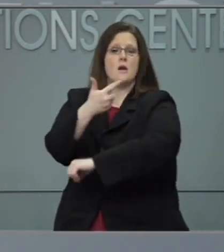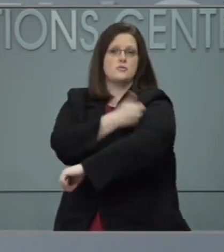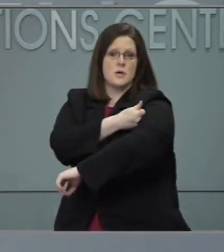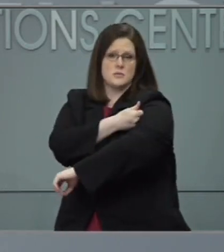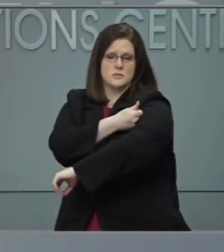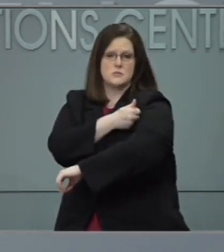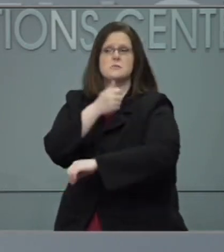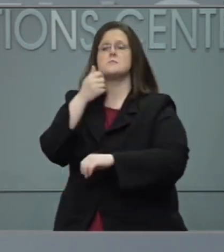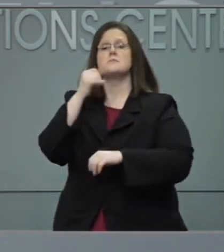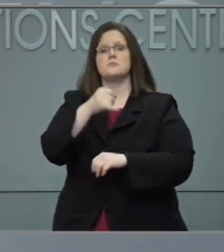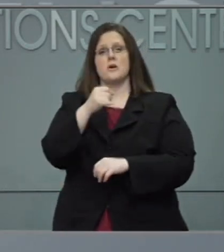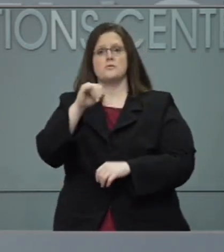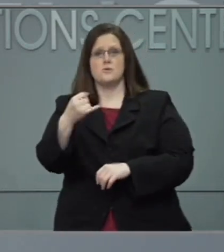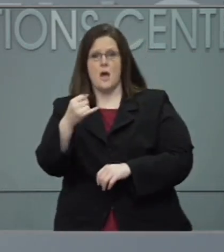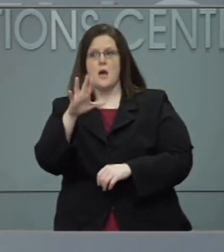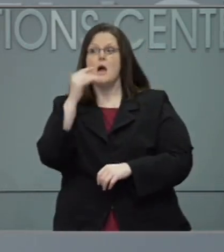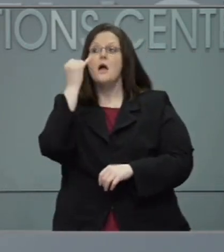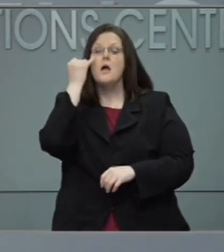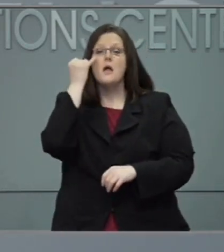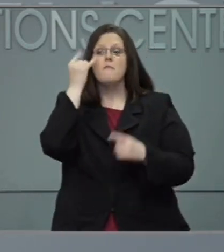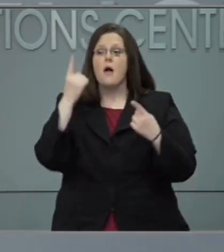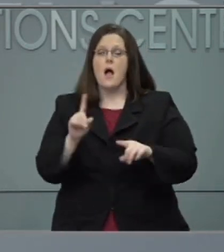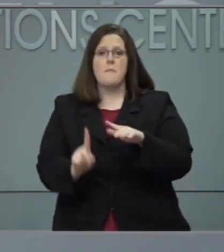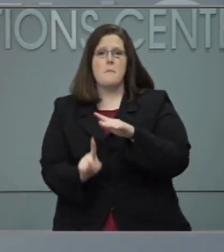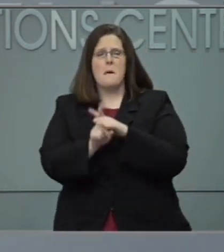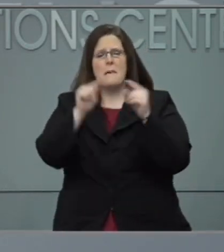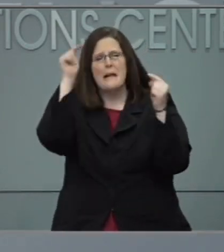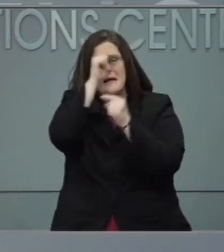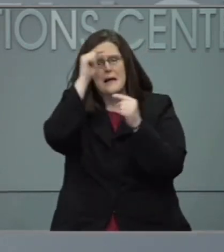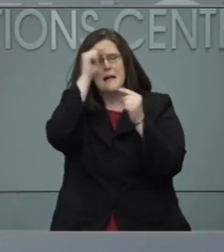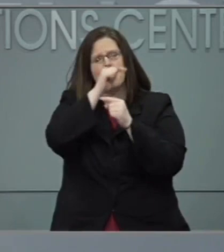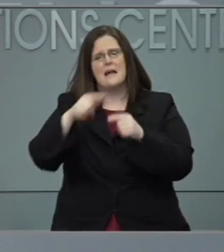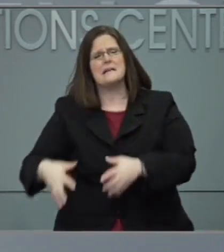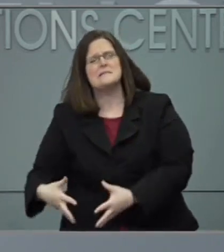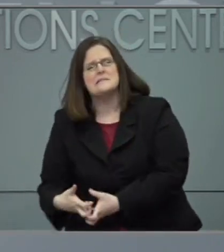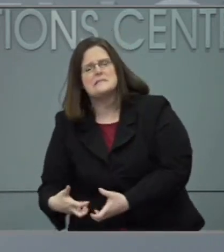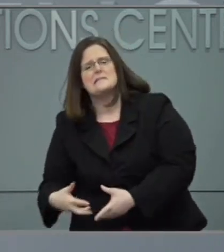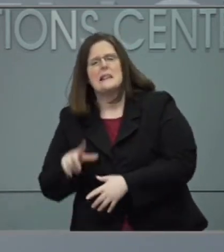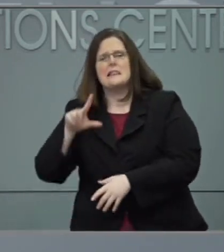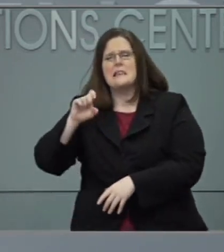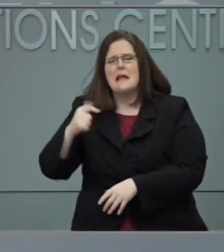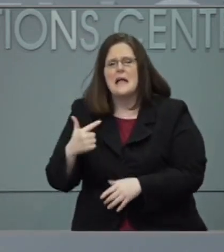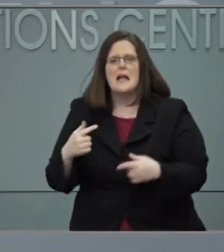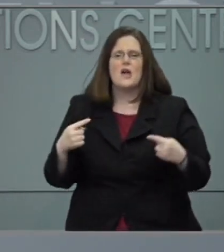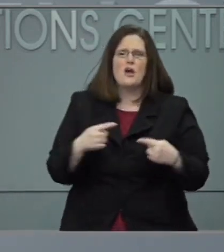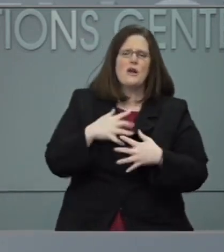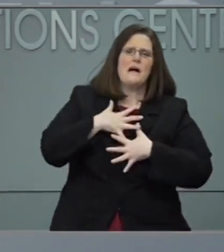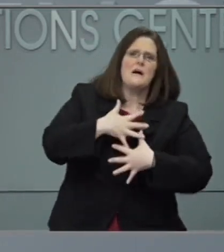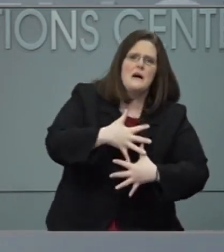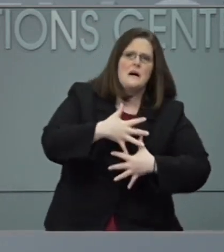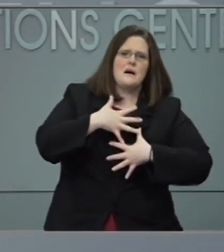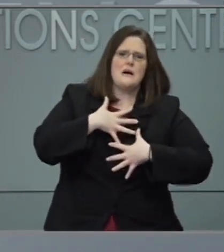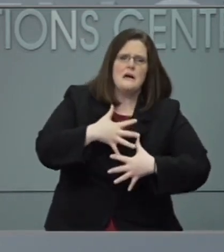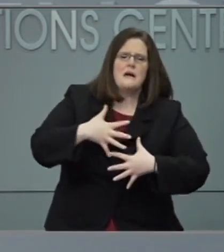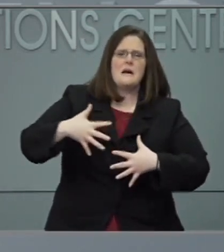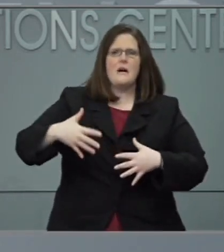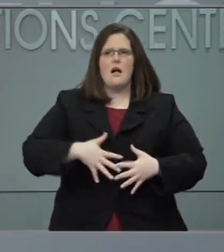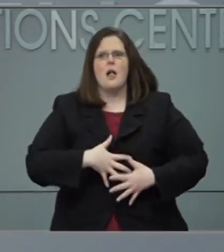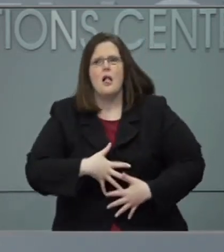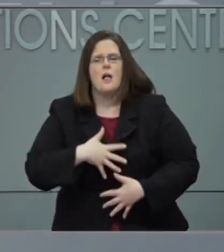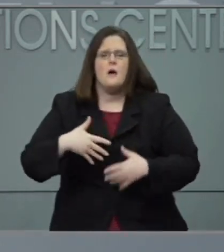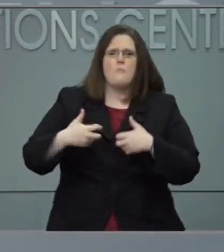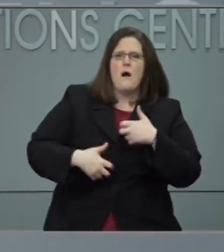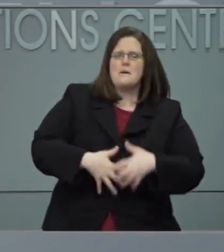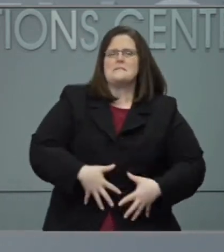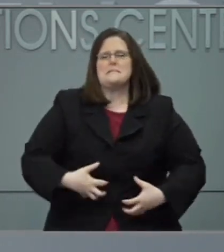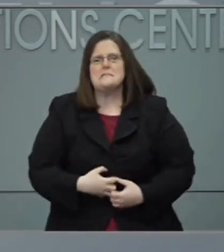severe headache, severe abdominal pain, leg pain, or shortness of breath within 3 weeks of their vaccination